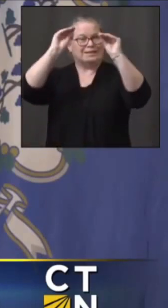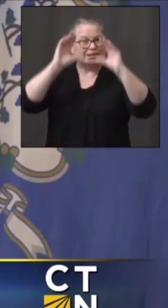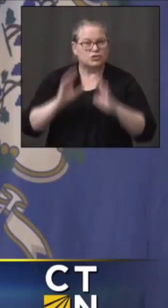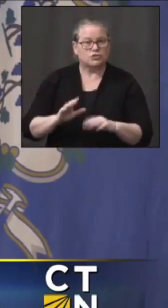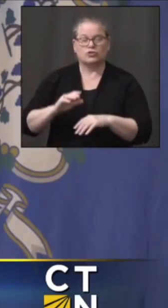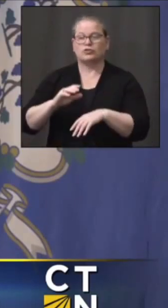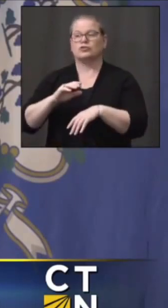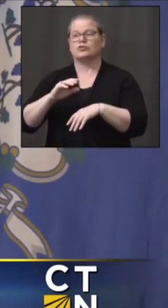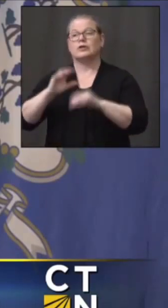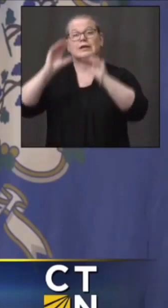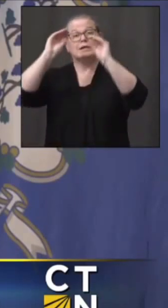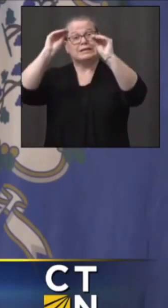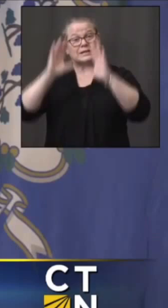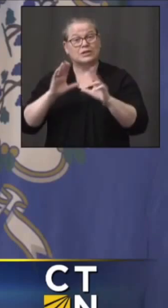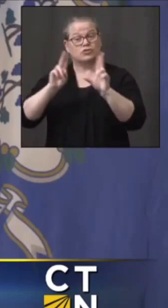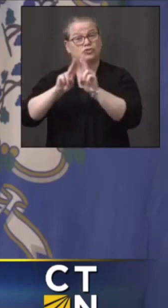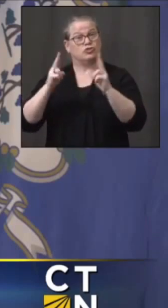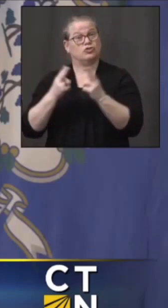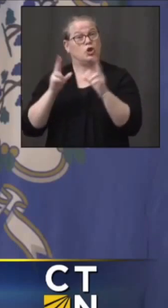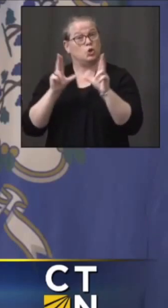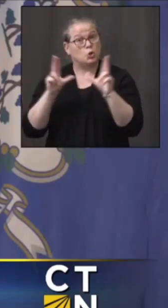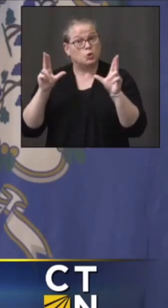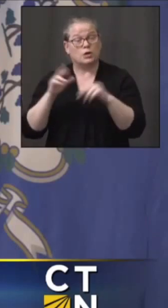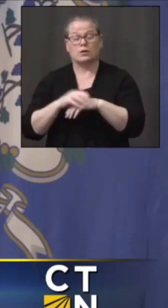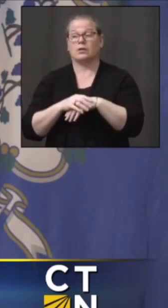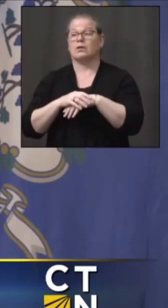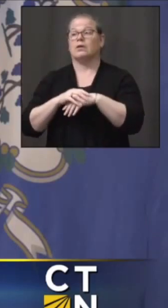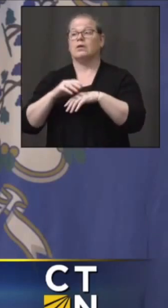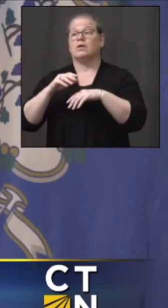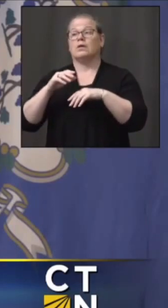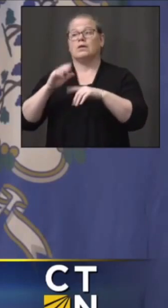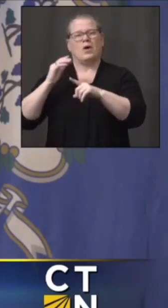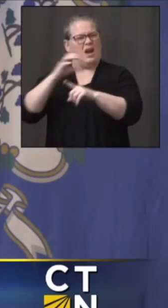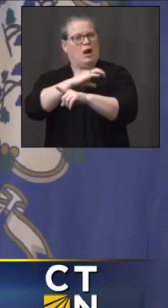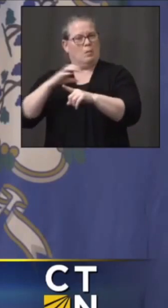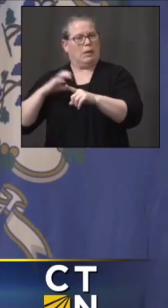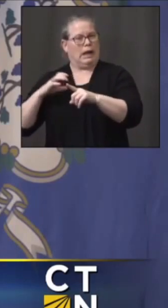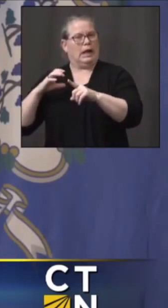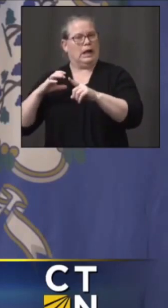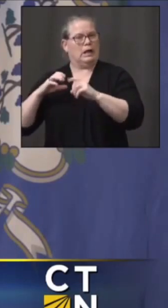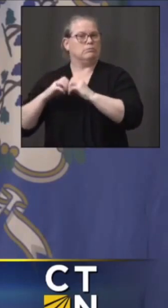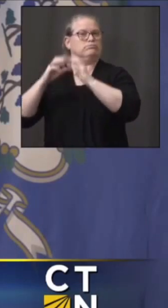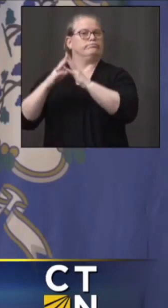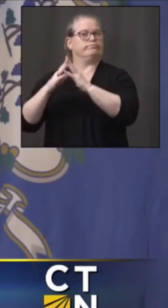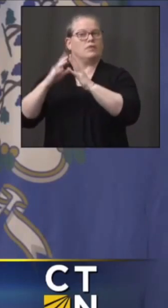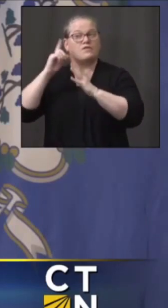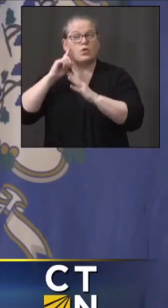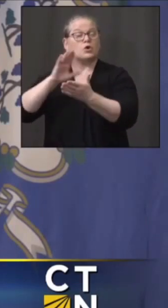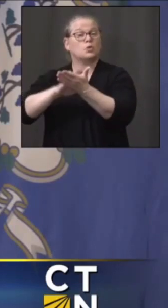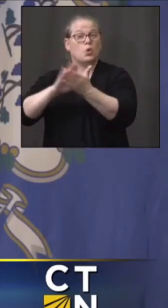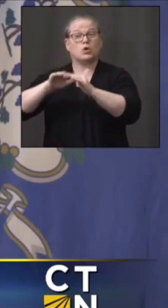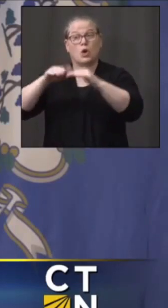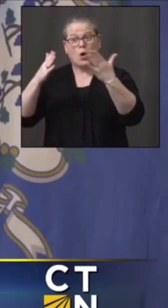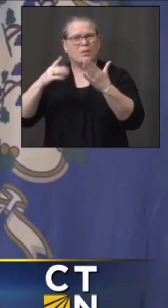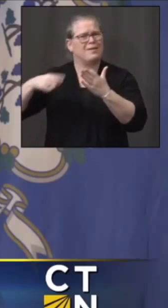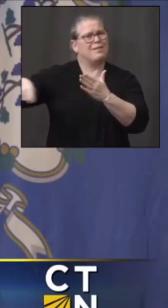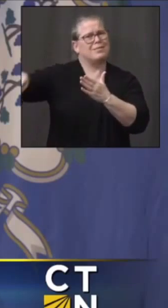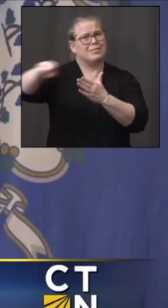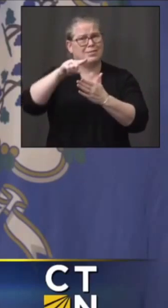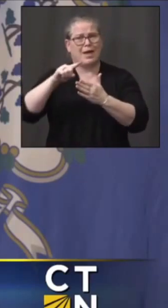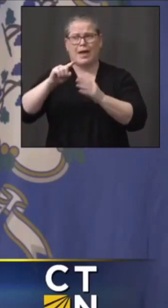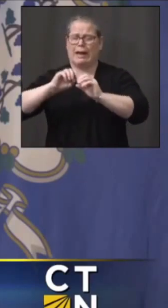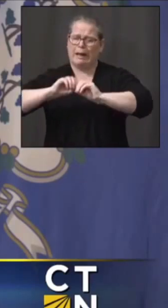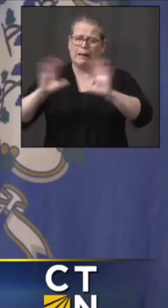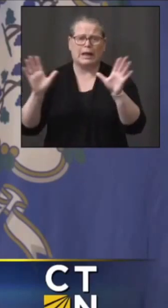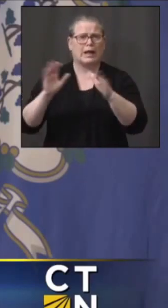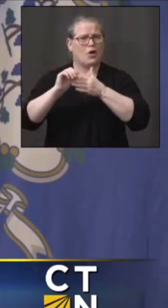the schools, together with other advocates and superintendents. They put in place a clear set of guidance and